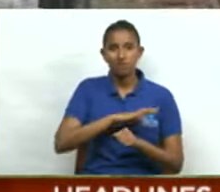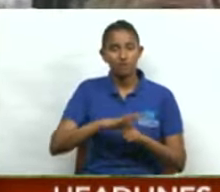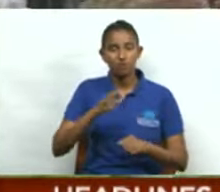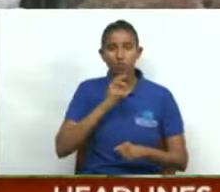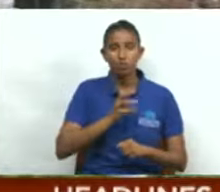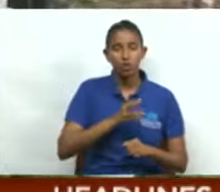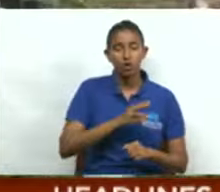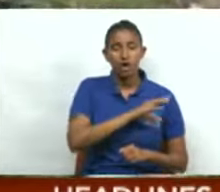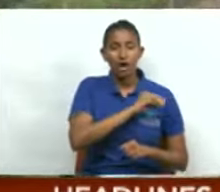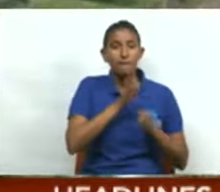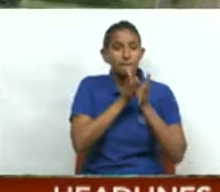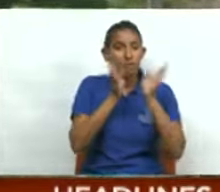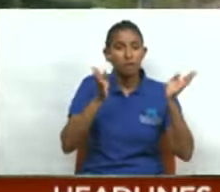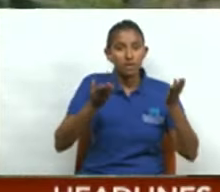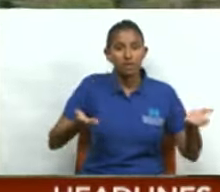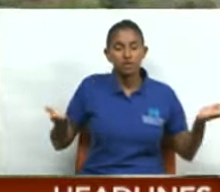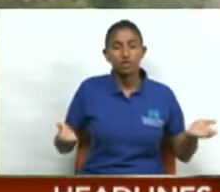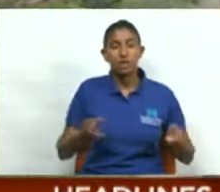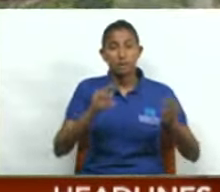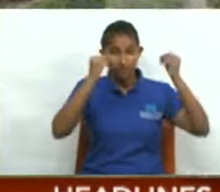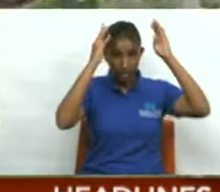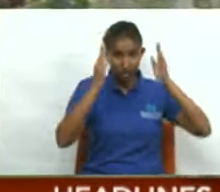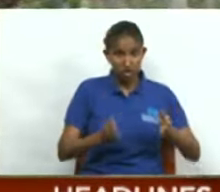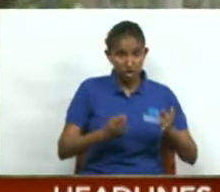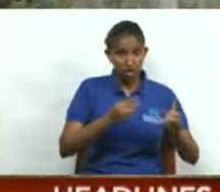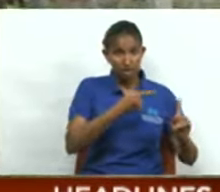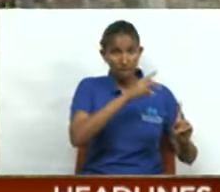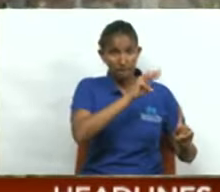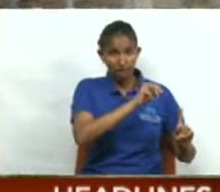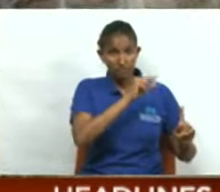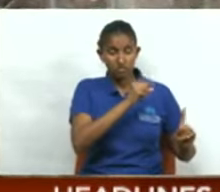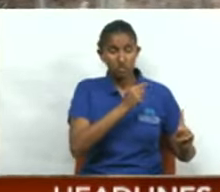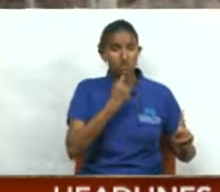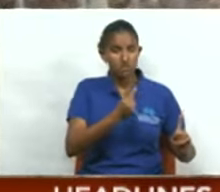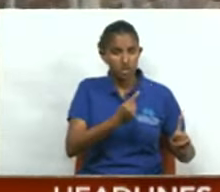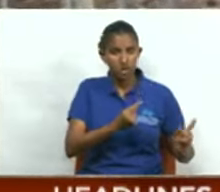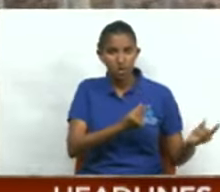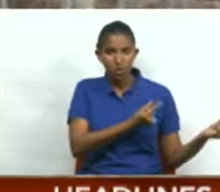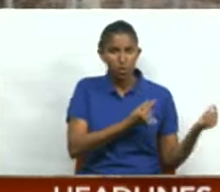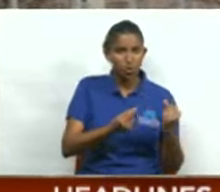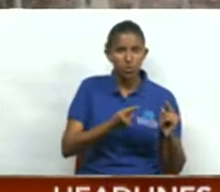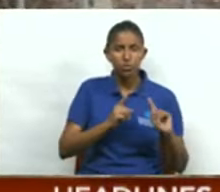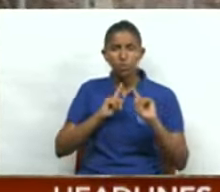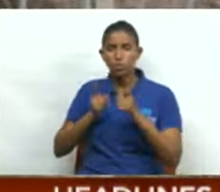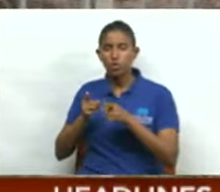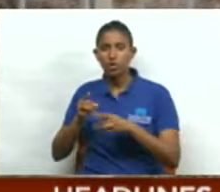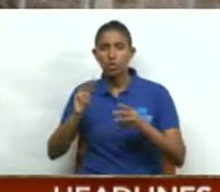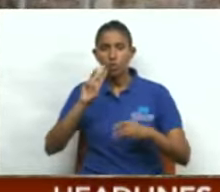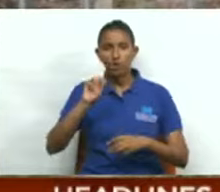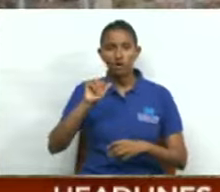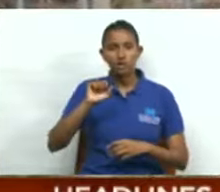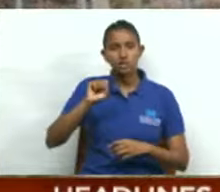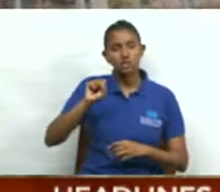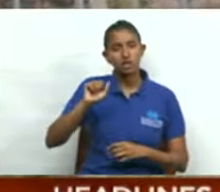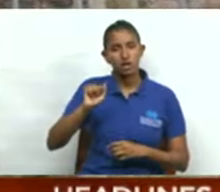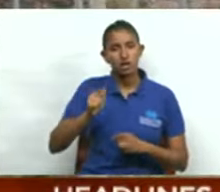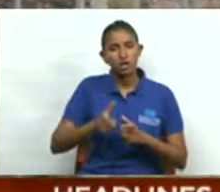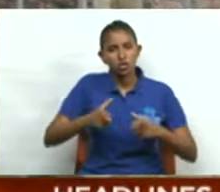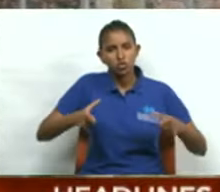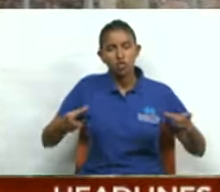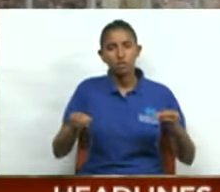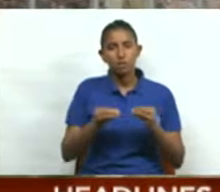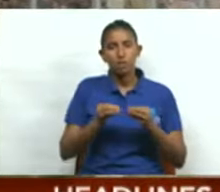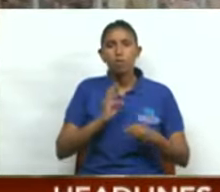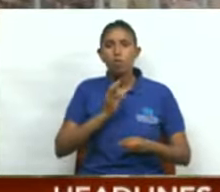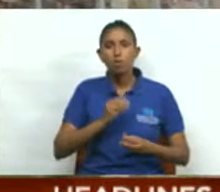Utilities Minister Marvin Gonzalez in Parliament says he has directed Wassa to intensify its operations to provide much-needed